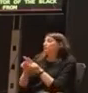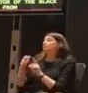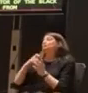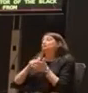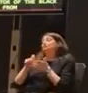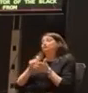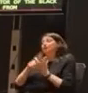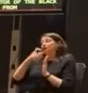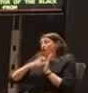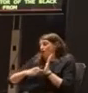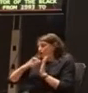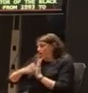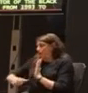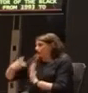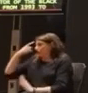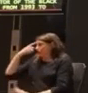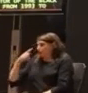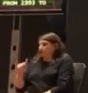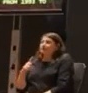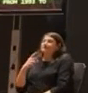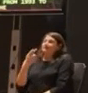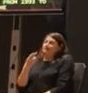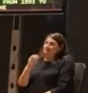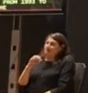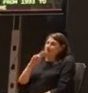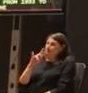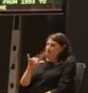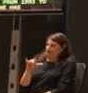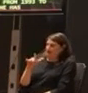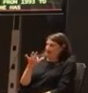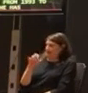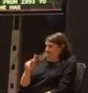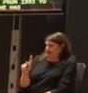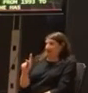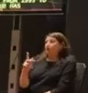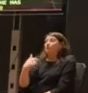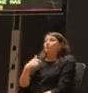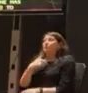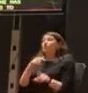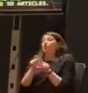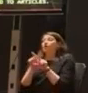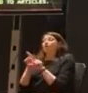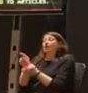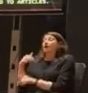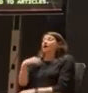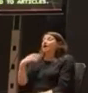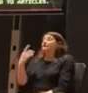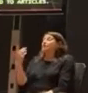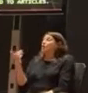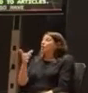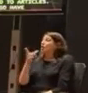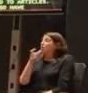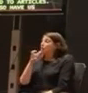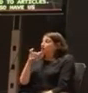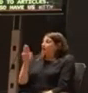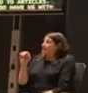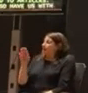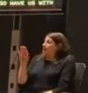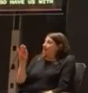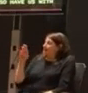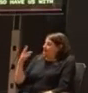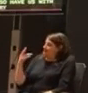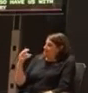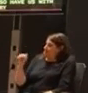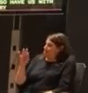both HistoryLink.org and BlackCast.org. We also have us with us today Bob Henry, which is Mary Henry's